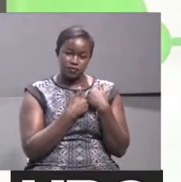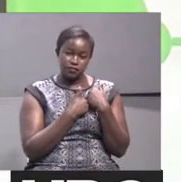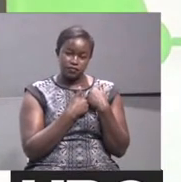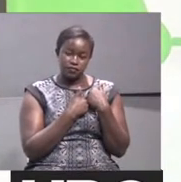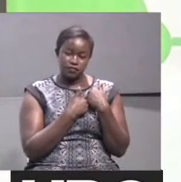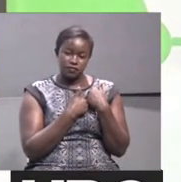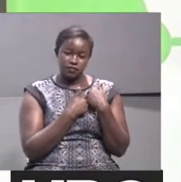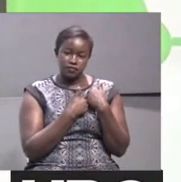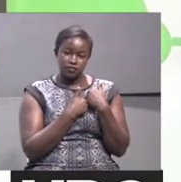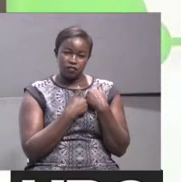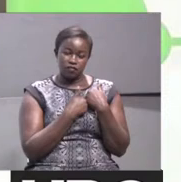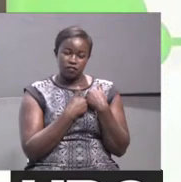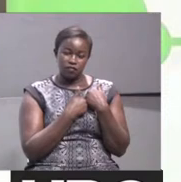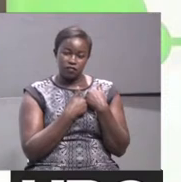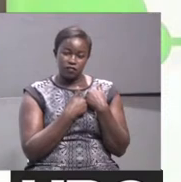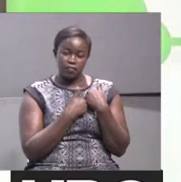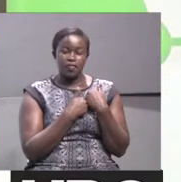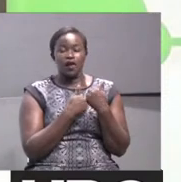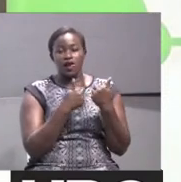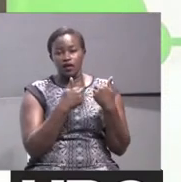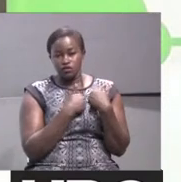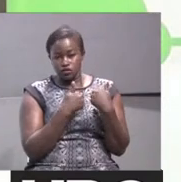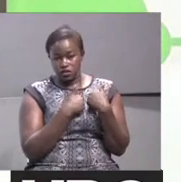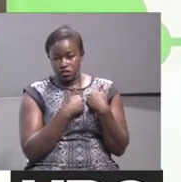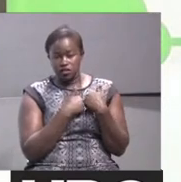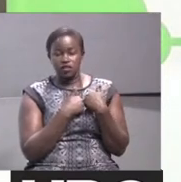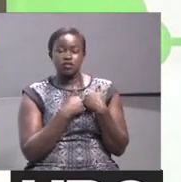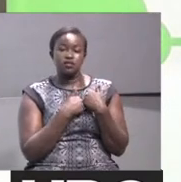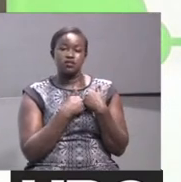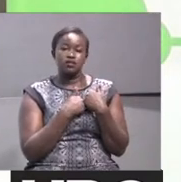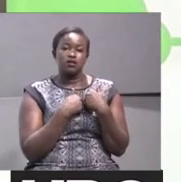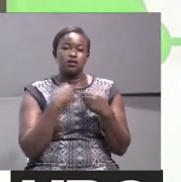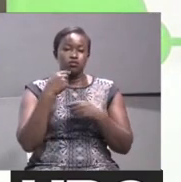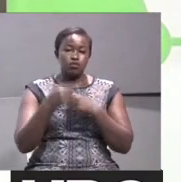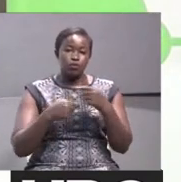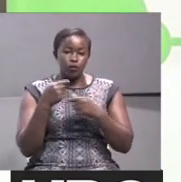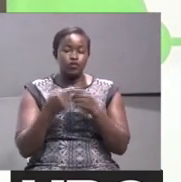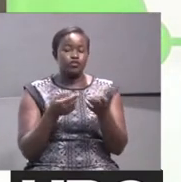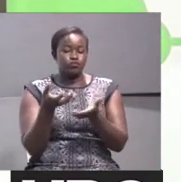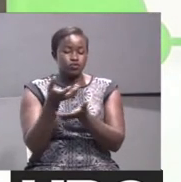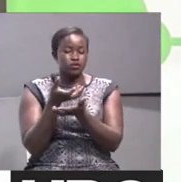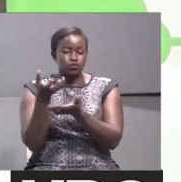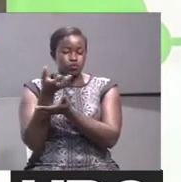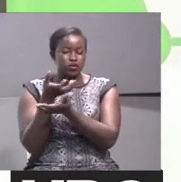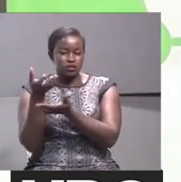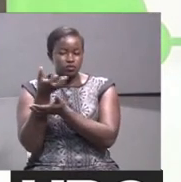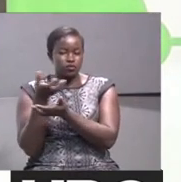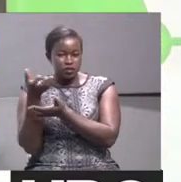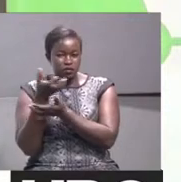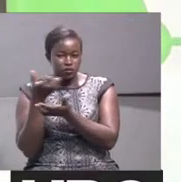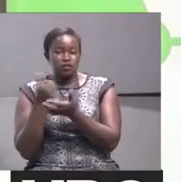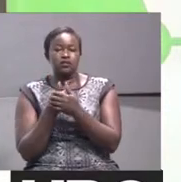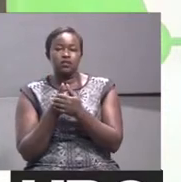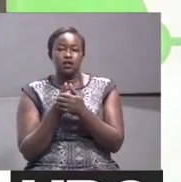polish or to screen those to move